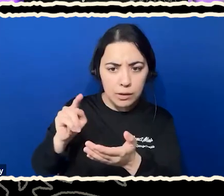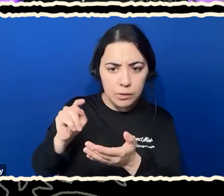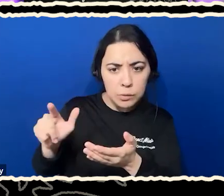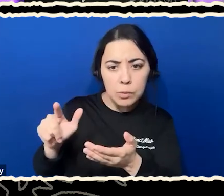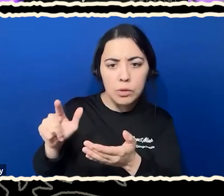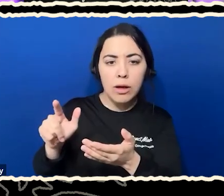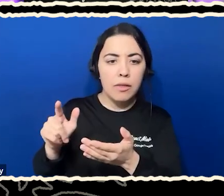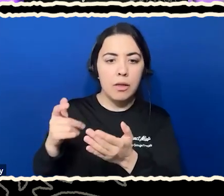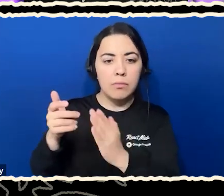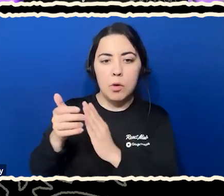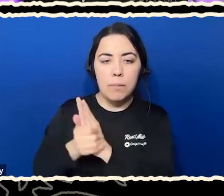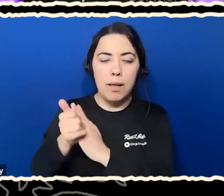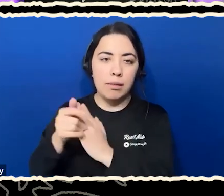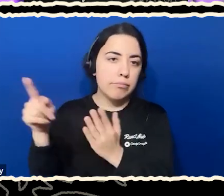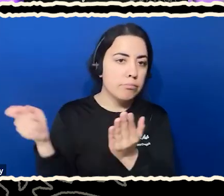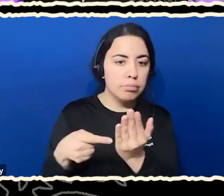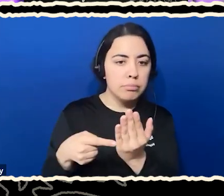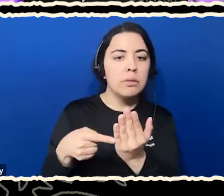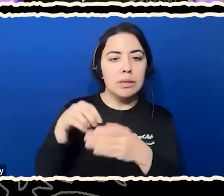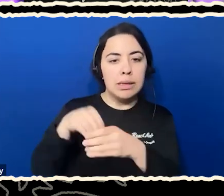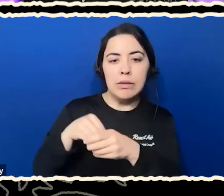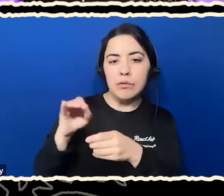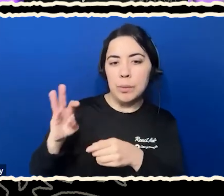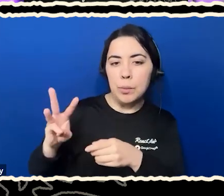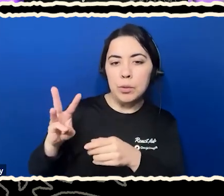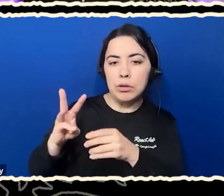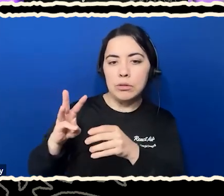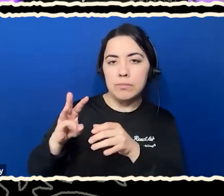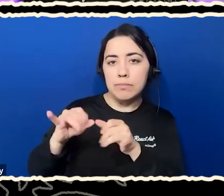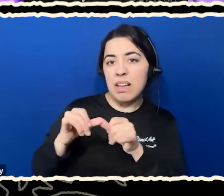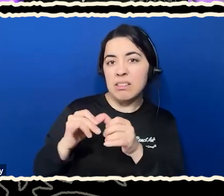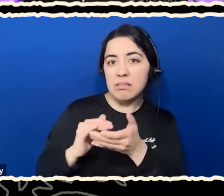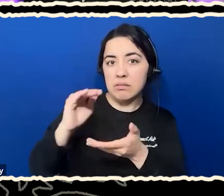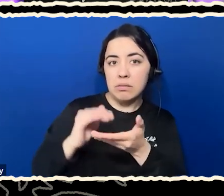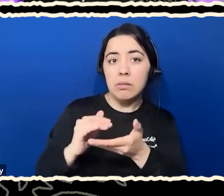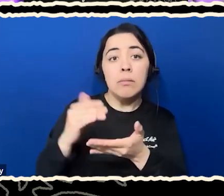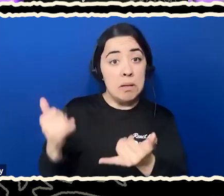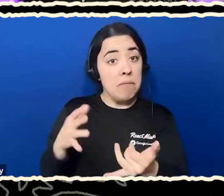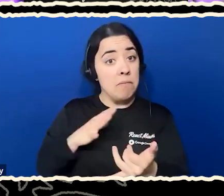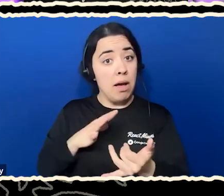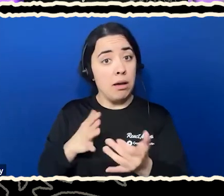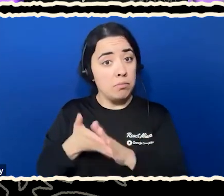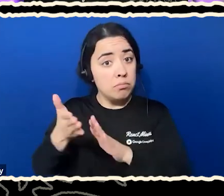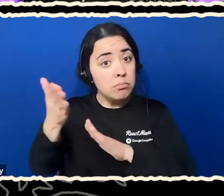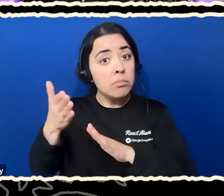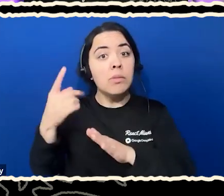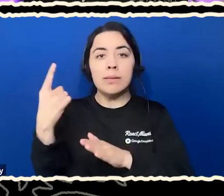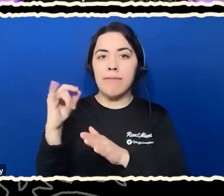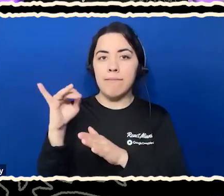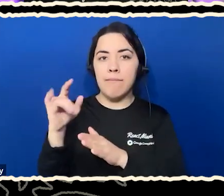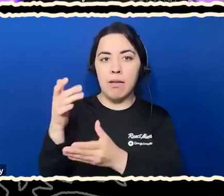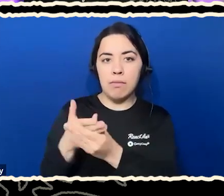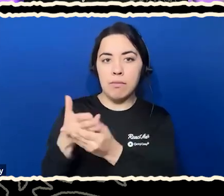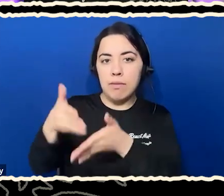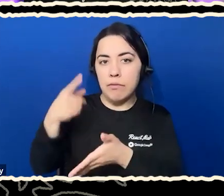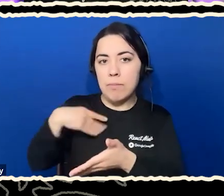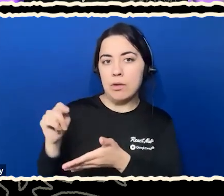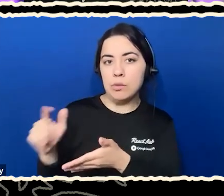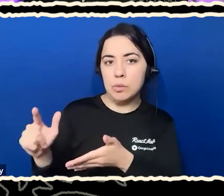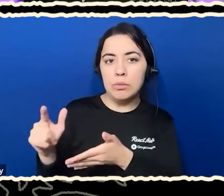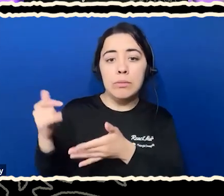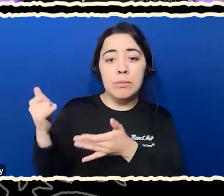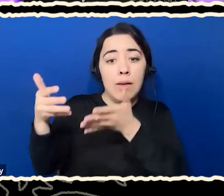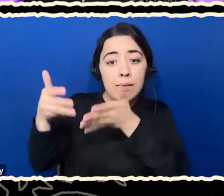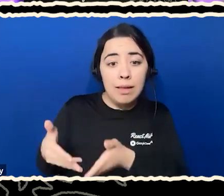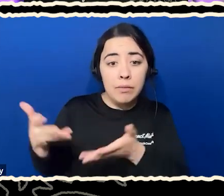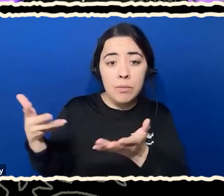work. So now I'm left with a single file to return UI from my tools. But so far, we only got template literals